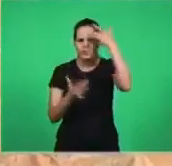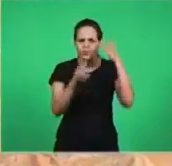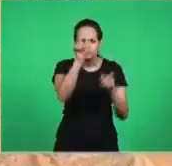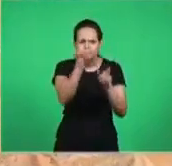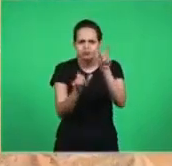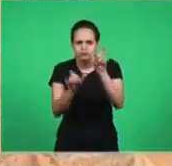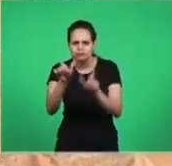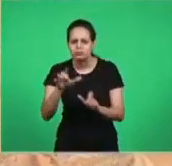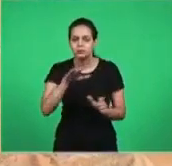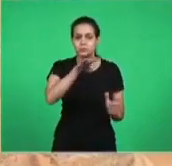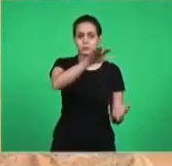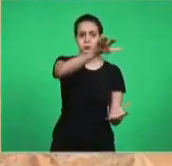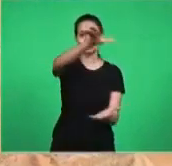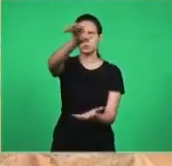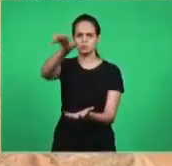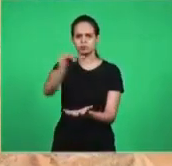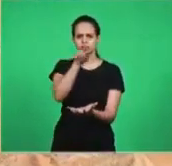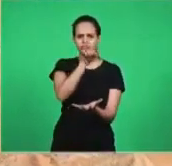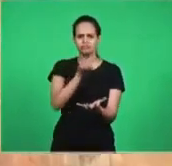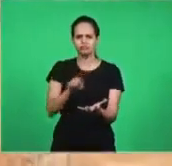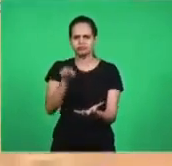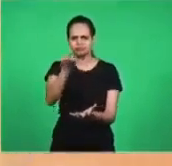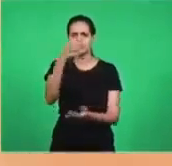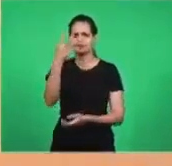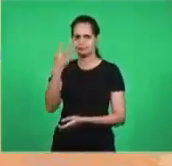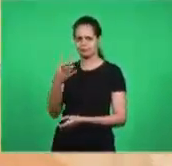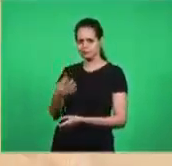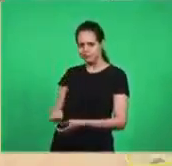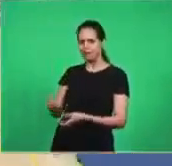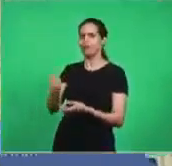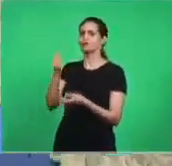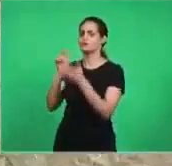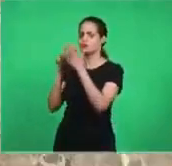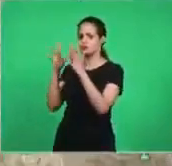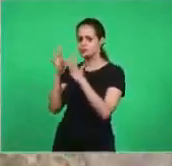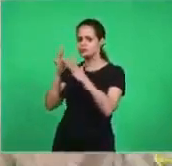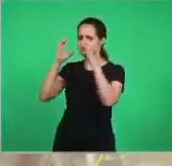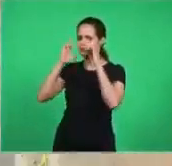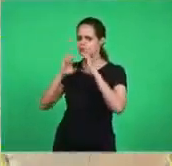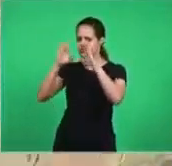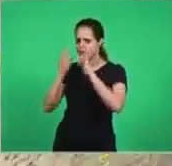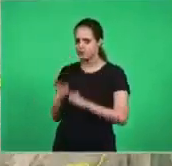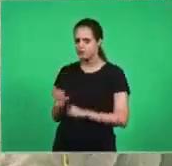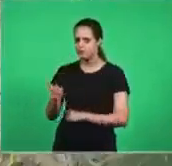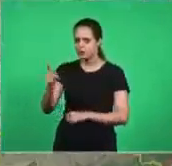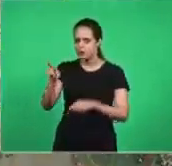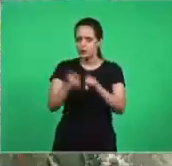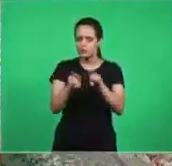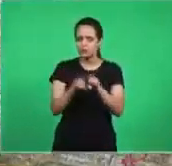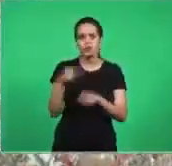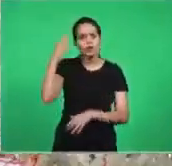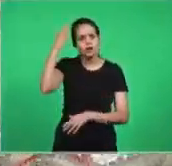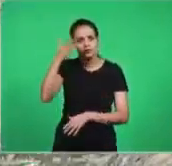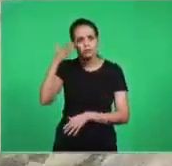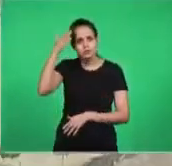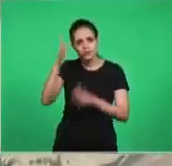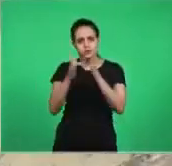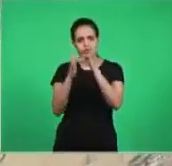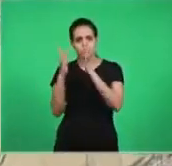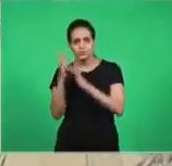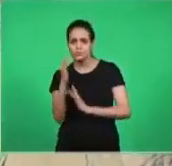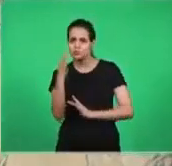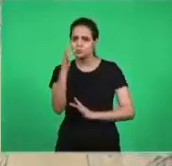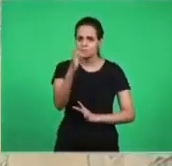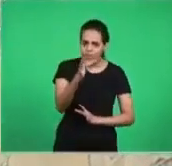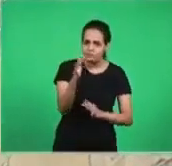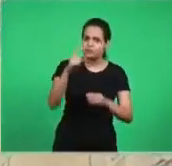People from every part of the world have been reached by the eternal gospel and by the message of the soon return of the